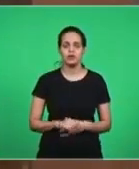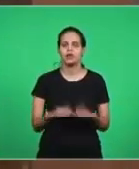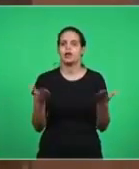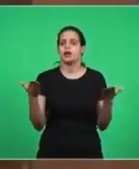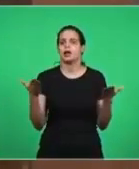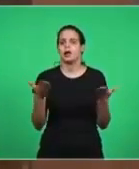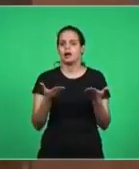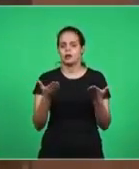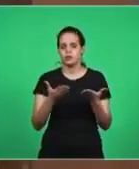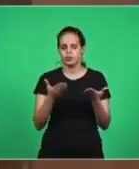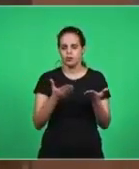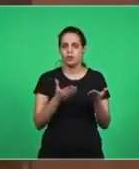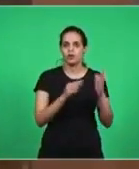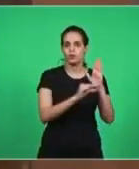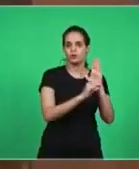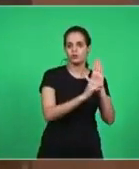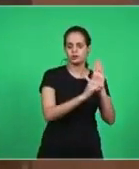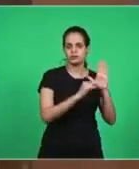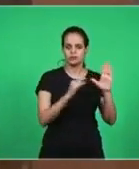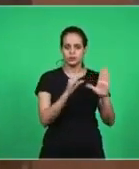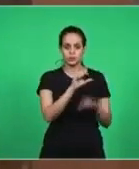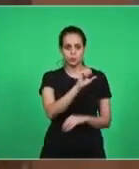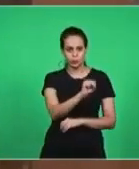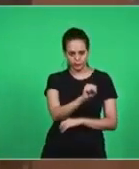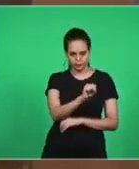second part, which is verse 8.